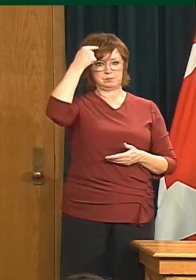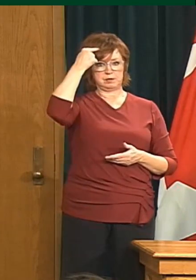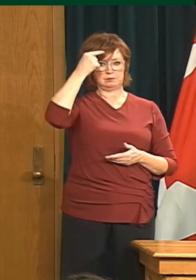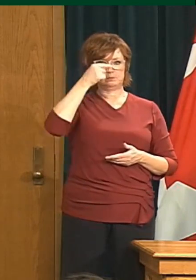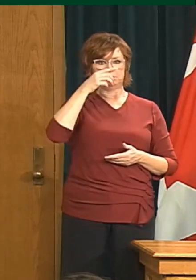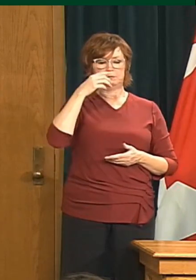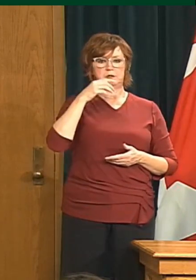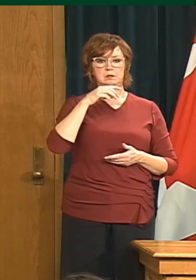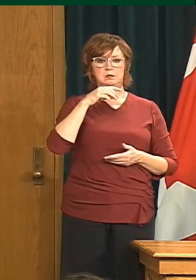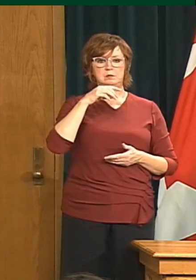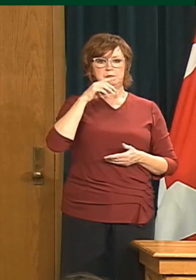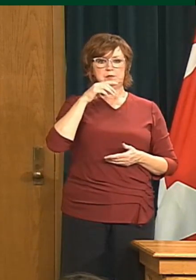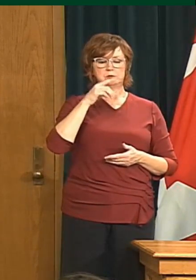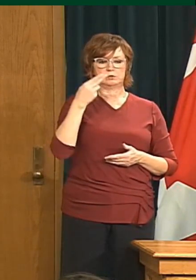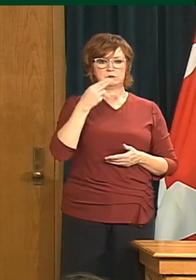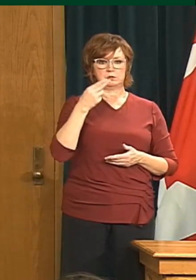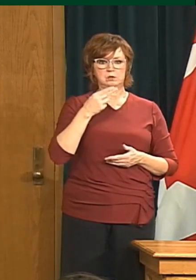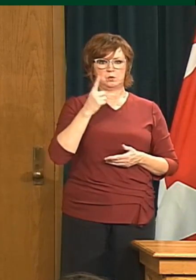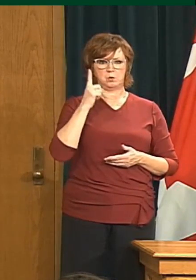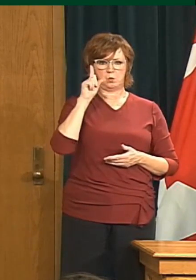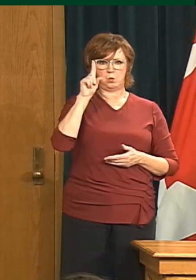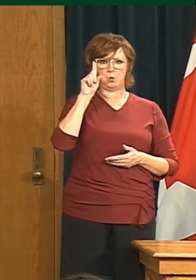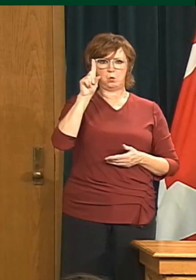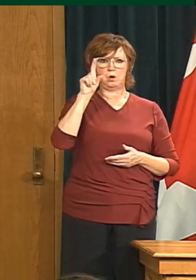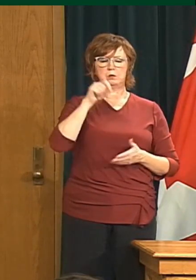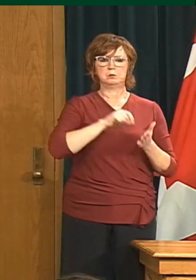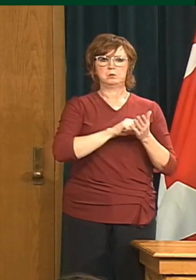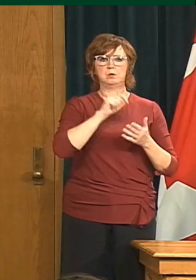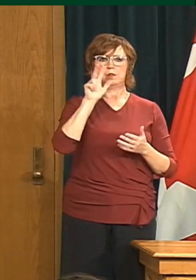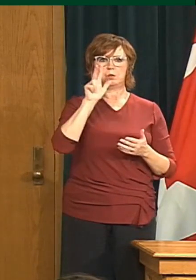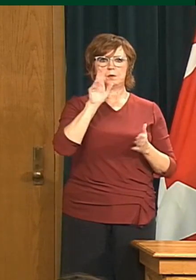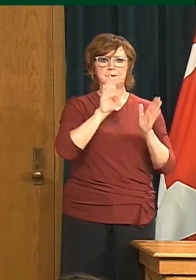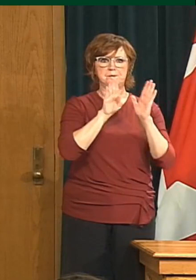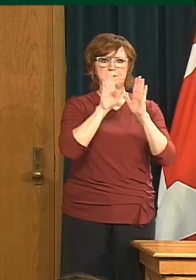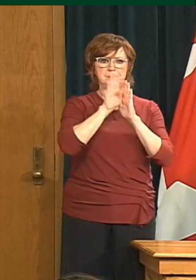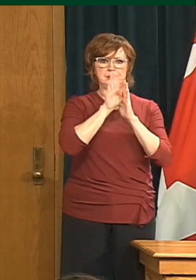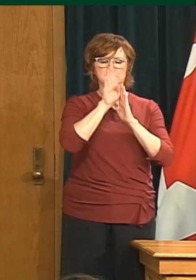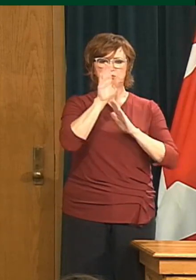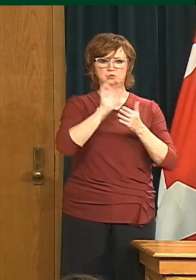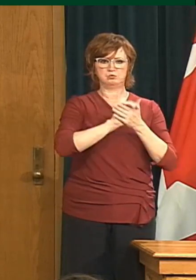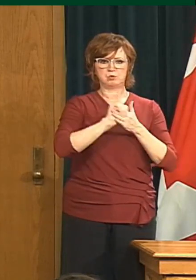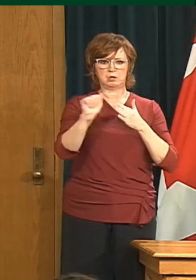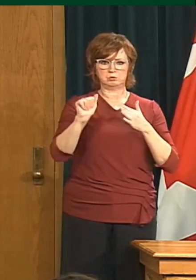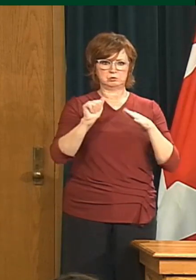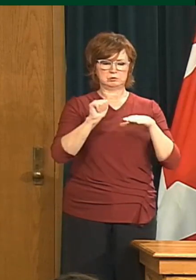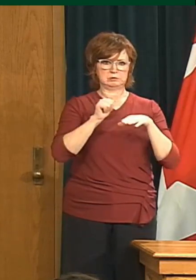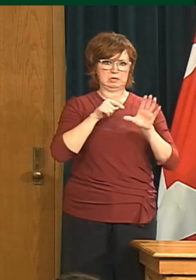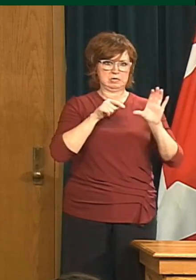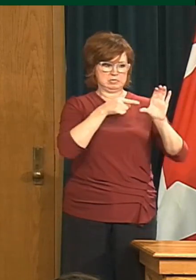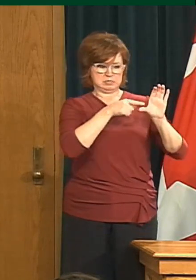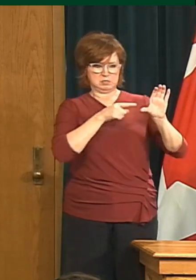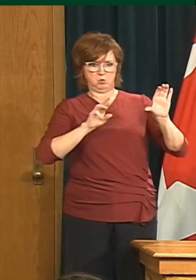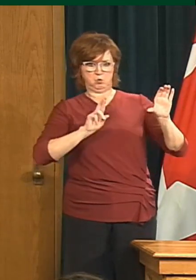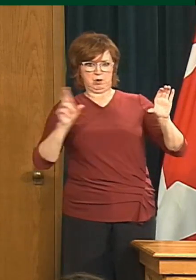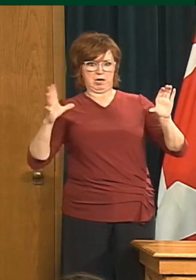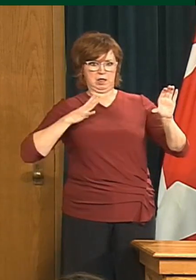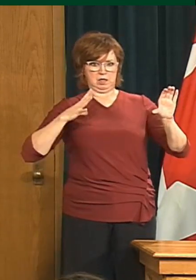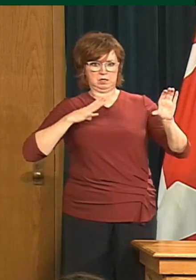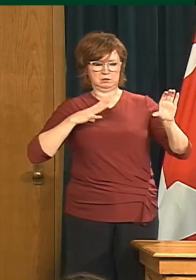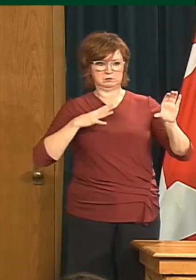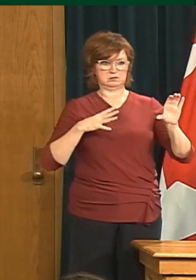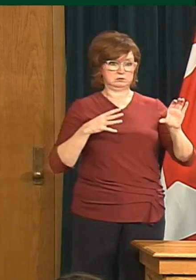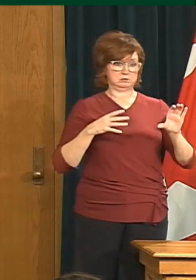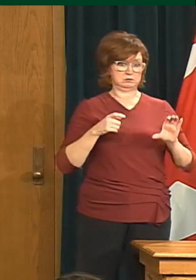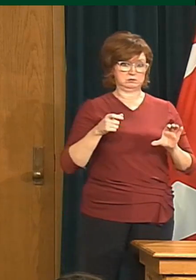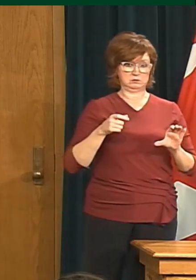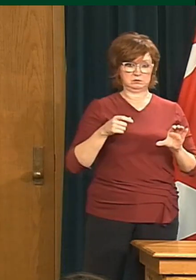about $1.3 billion in cash that is available. You kind of characterize it as a contingency fund. What would it take for you to start to dip into that